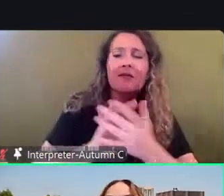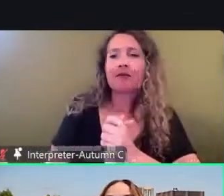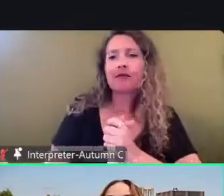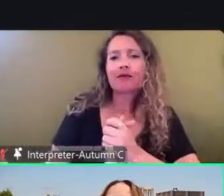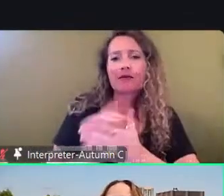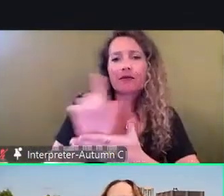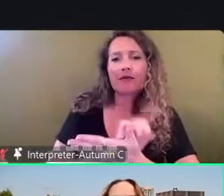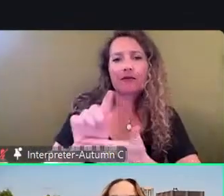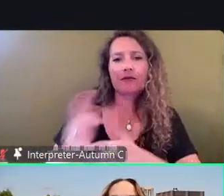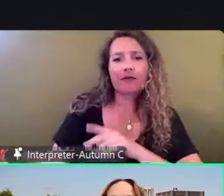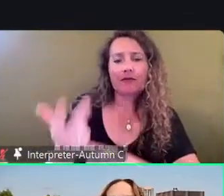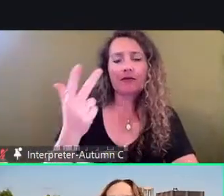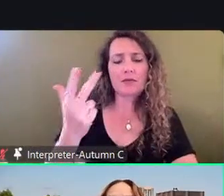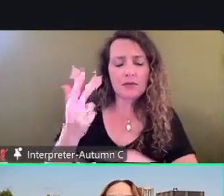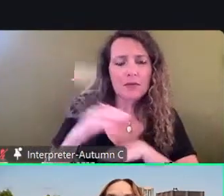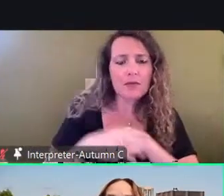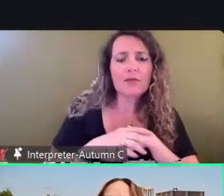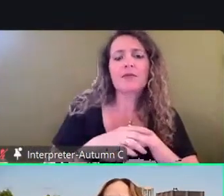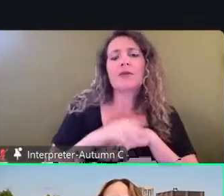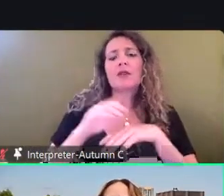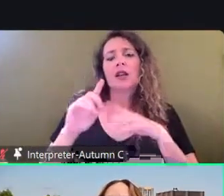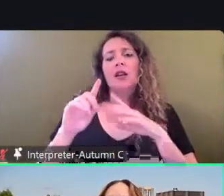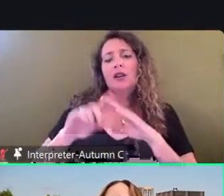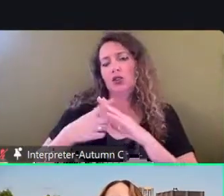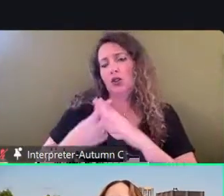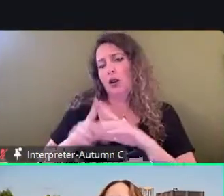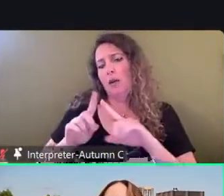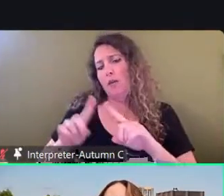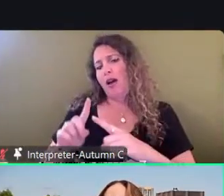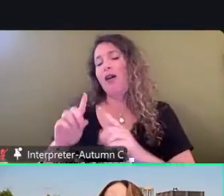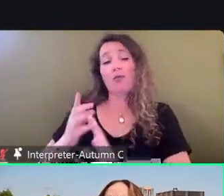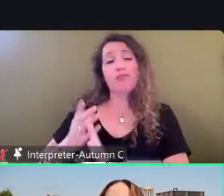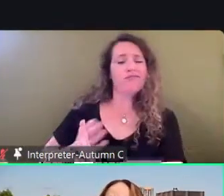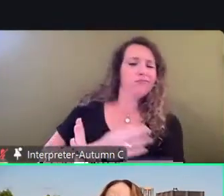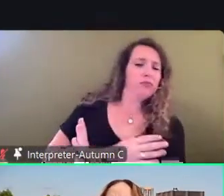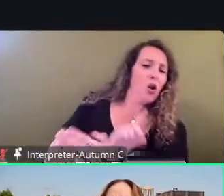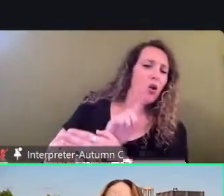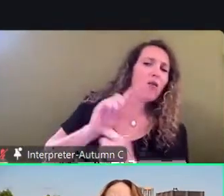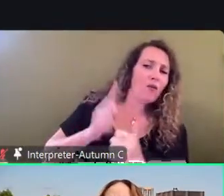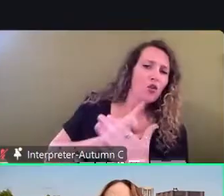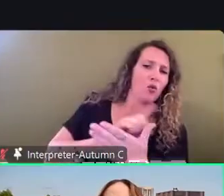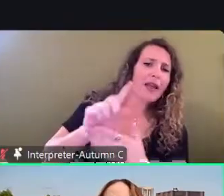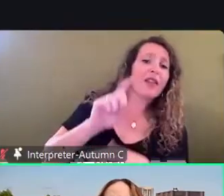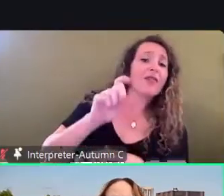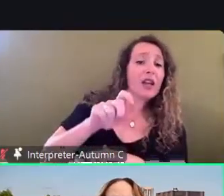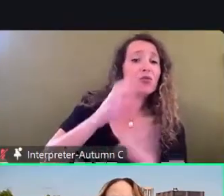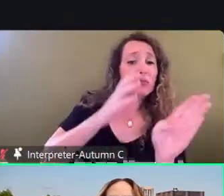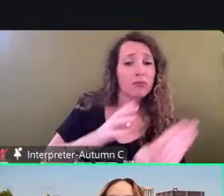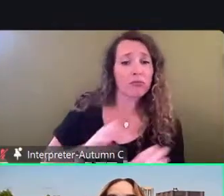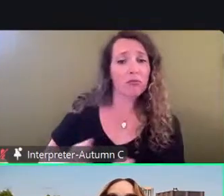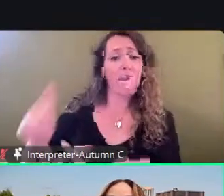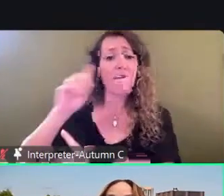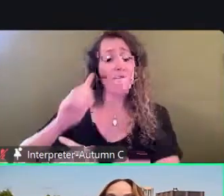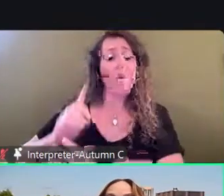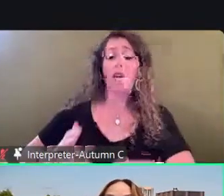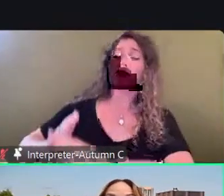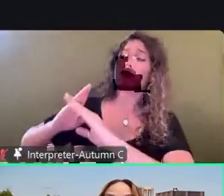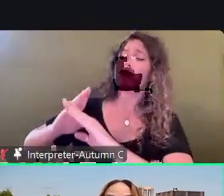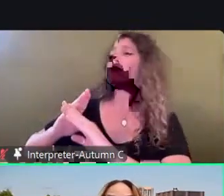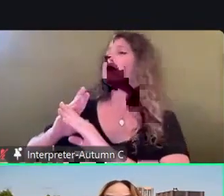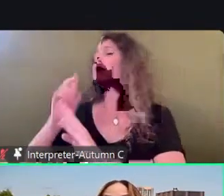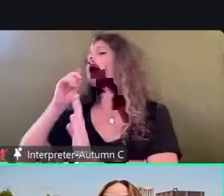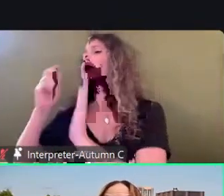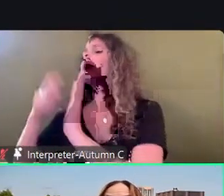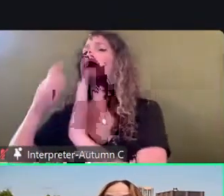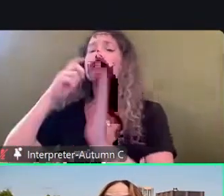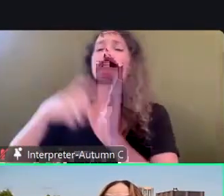week 3, but in week 1, we'll prompt them to start observing about disabilities and barriers in their clinical environments. The second week to try and